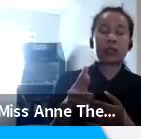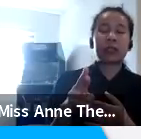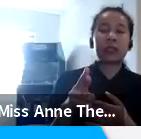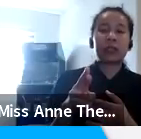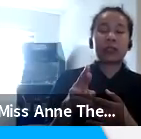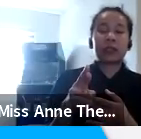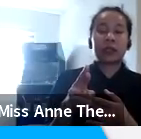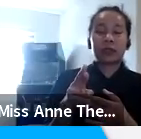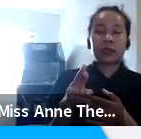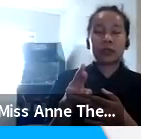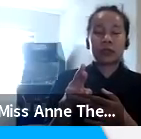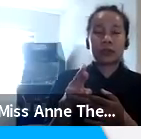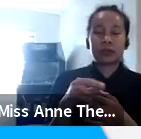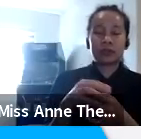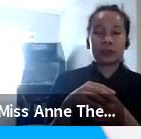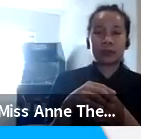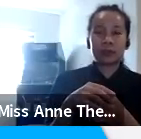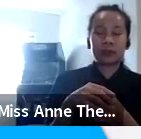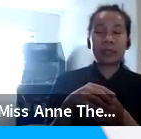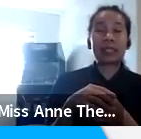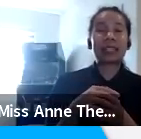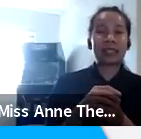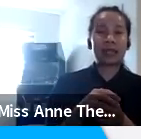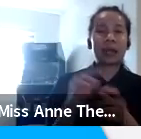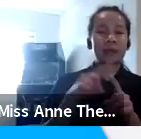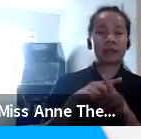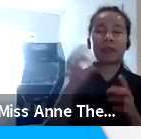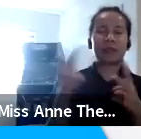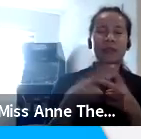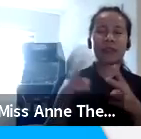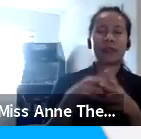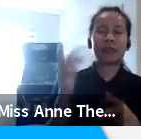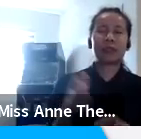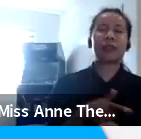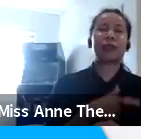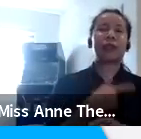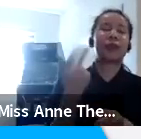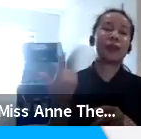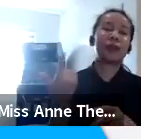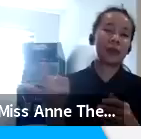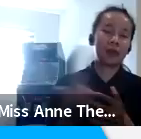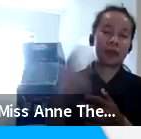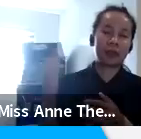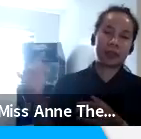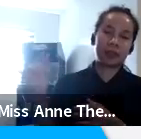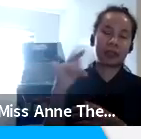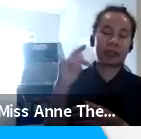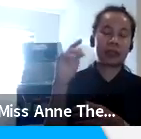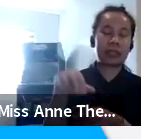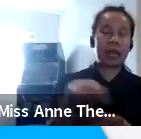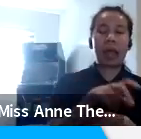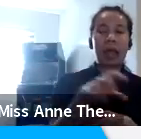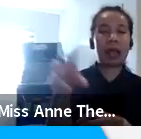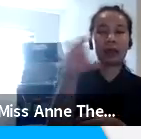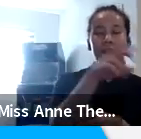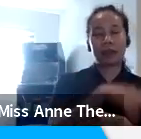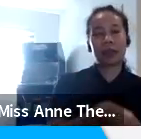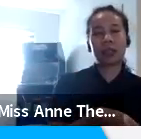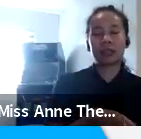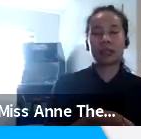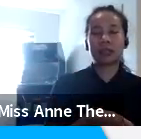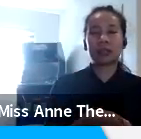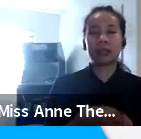to Makassar. But since it is paid by the Indonesian embassy, I cannot say no, and I cannot. And